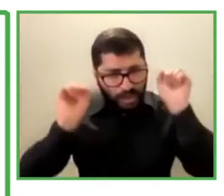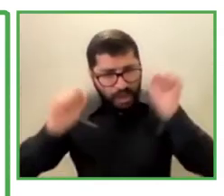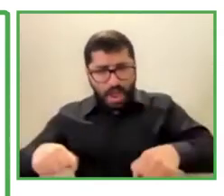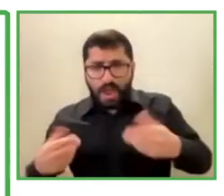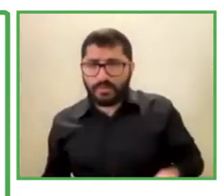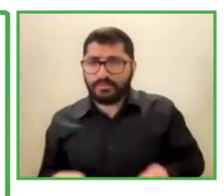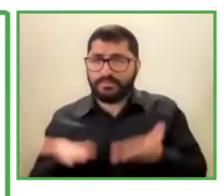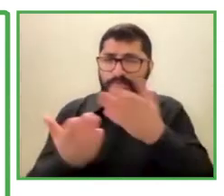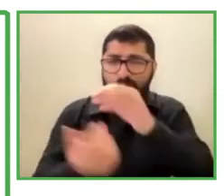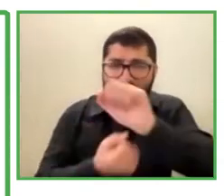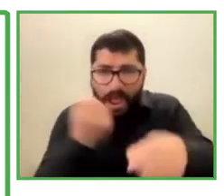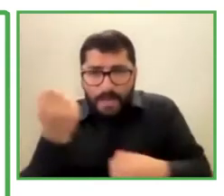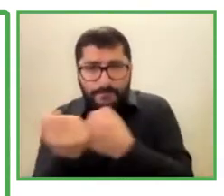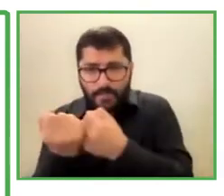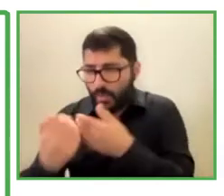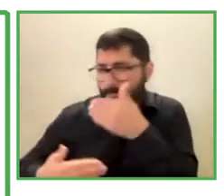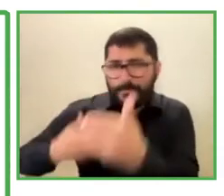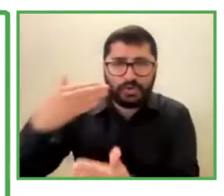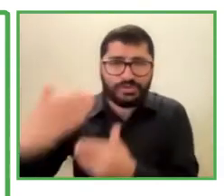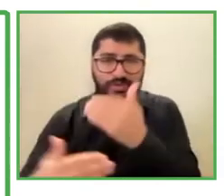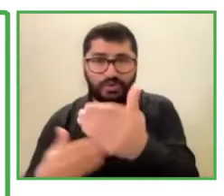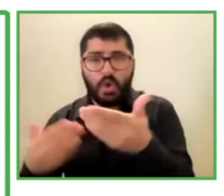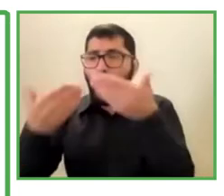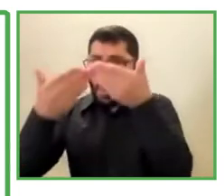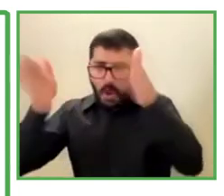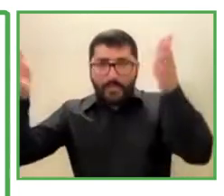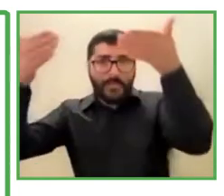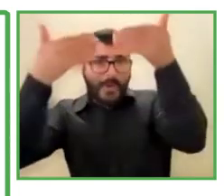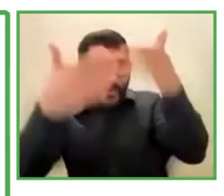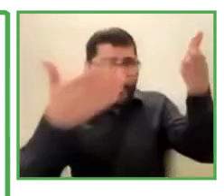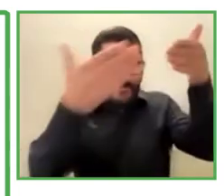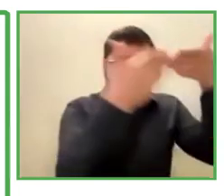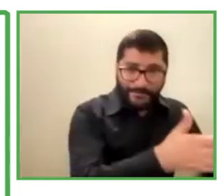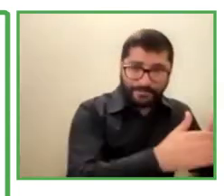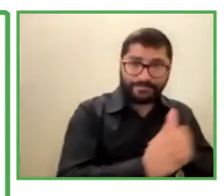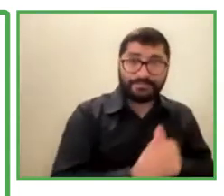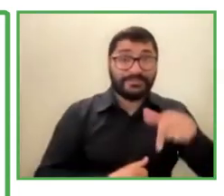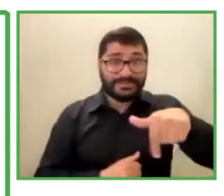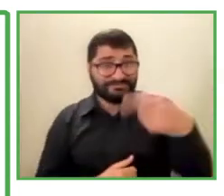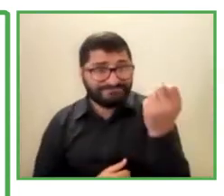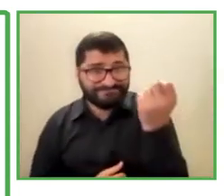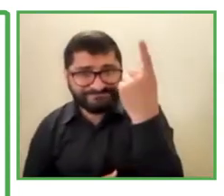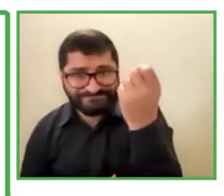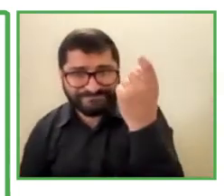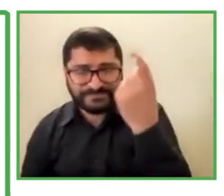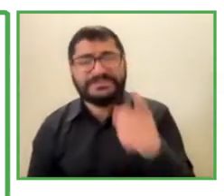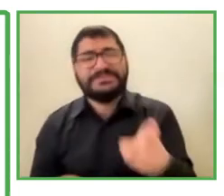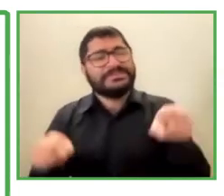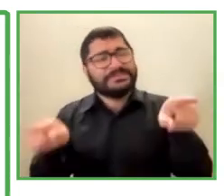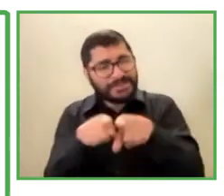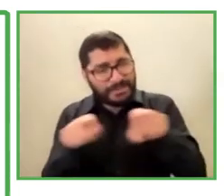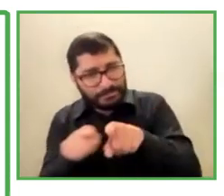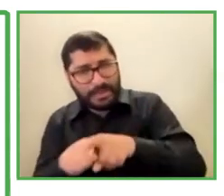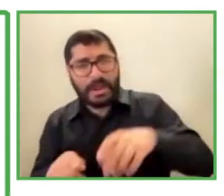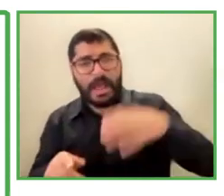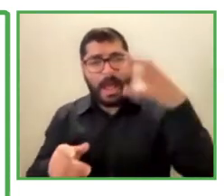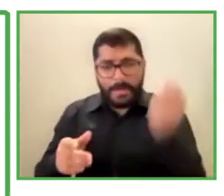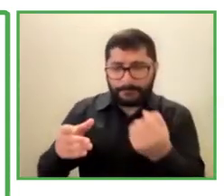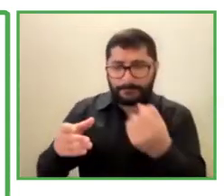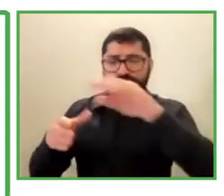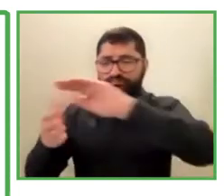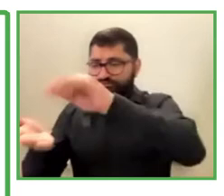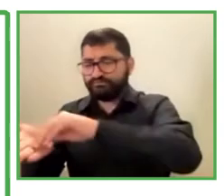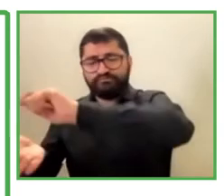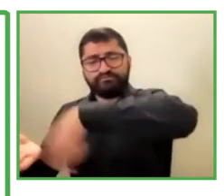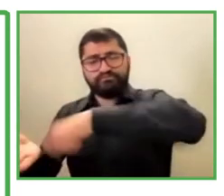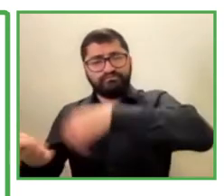for the process of enabling and empowering as well. The replication model of